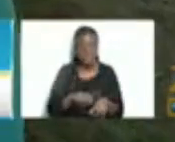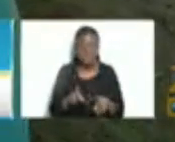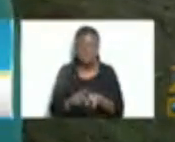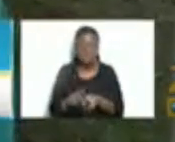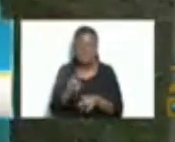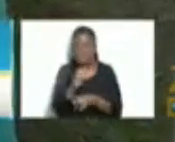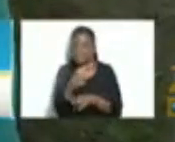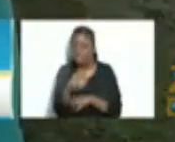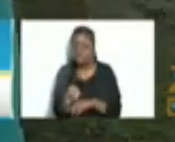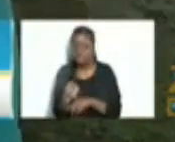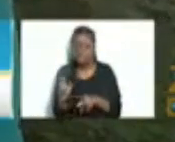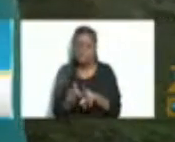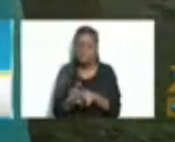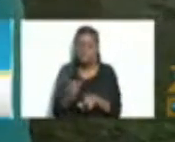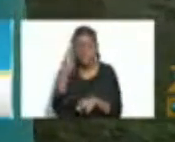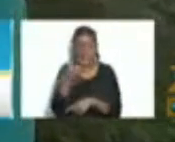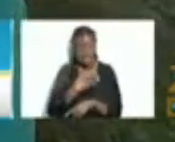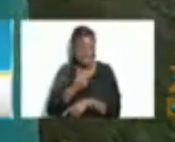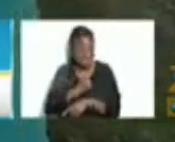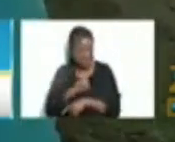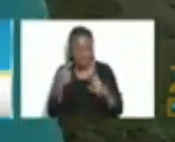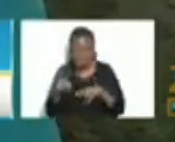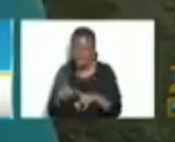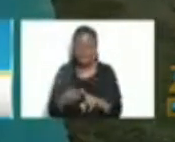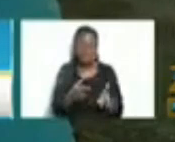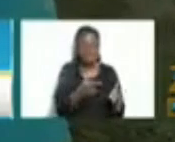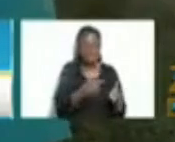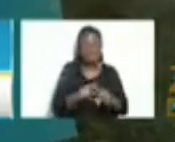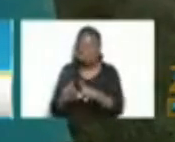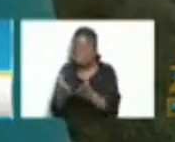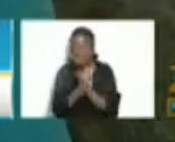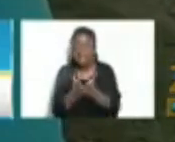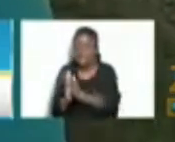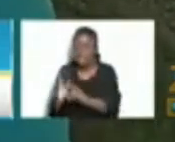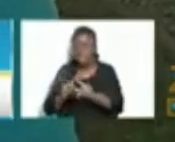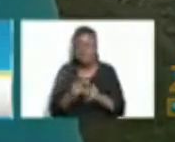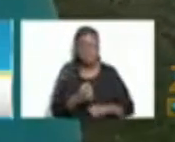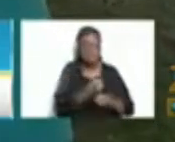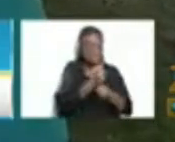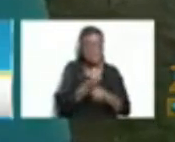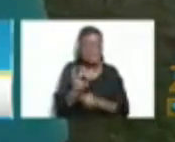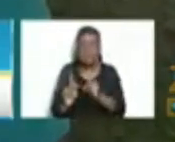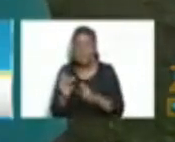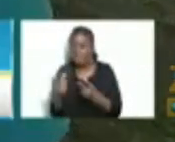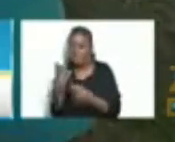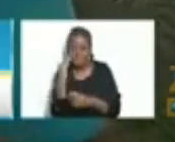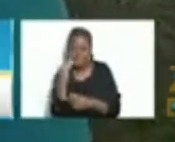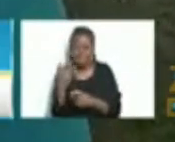for myself, as you go out to the various sponsors, persons are going through. And to the fact that